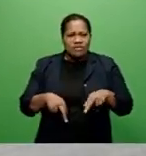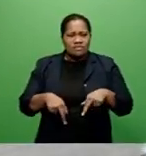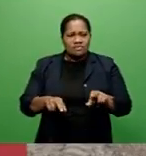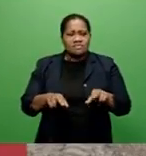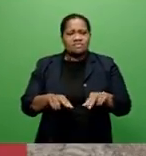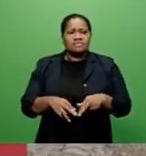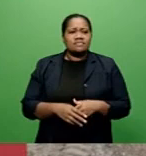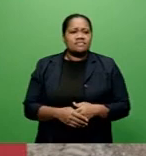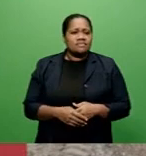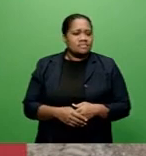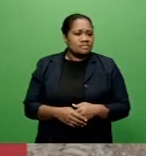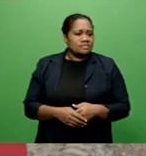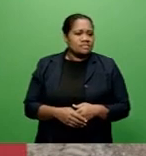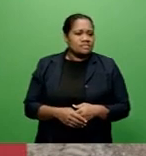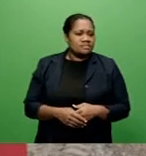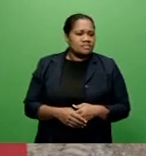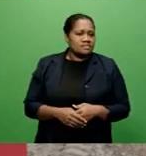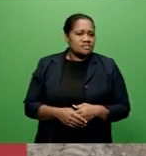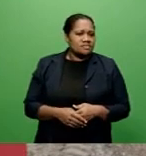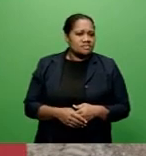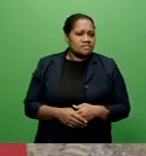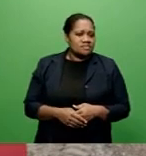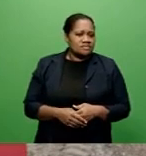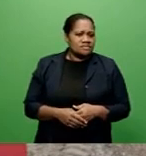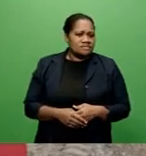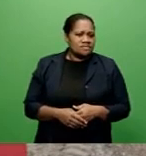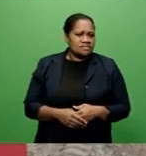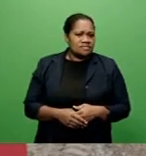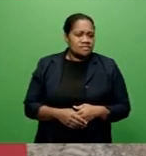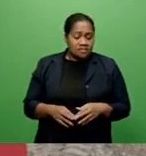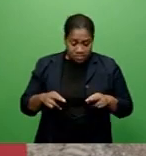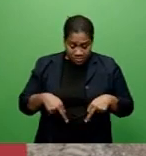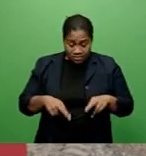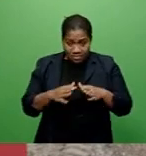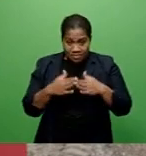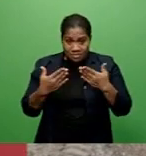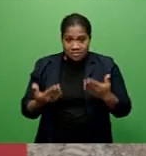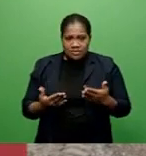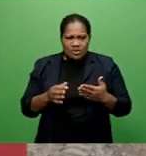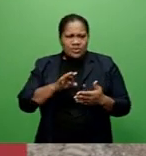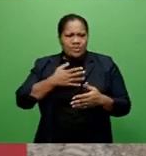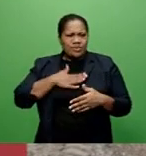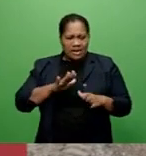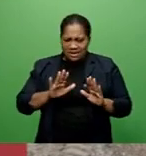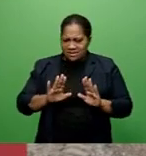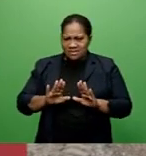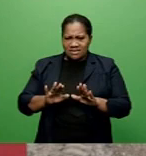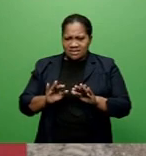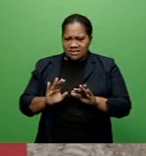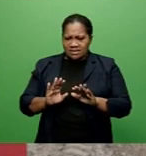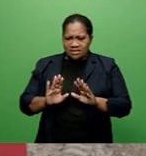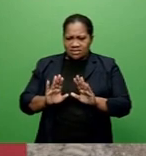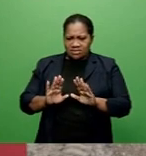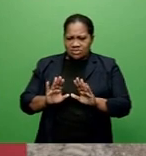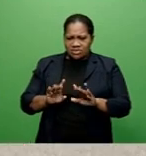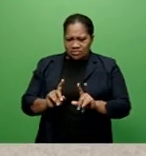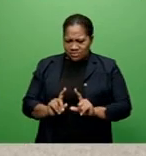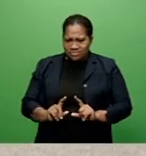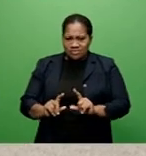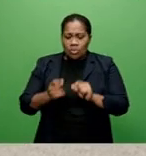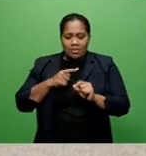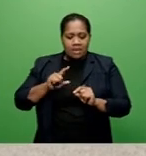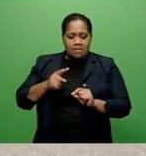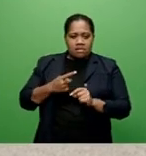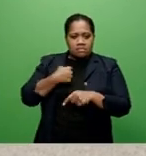we don't want to do construction straight on top of it, put the seal on straight on top of it. So we'll have to wait and get at least a